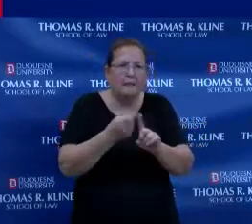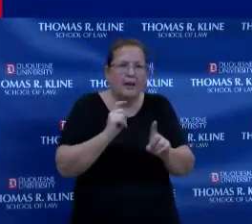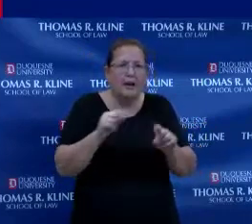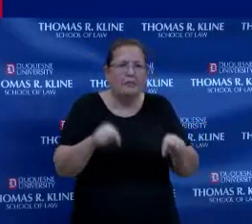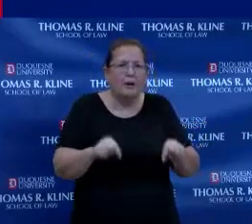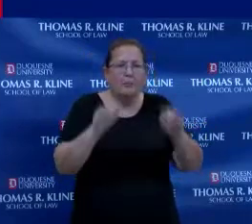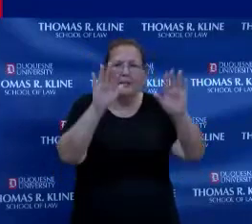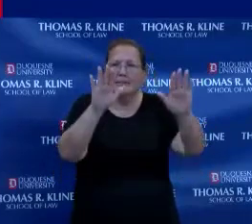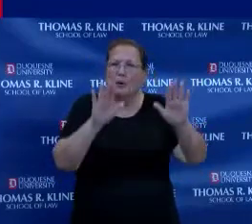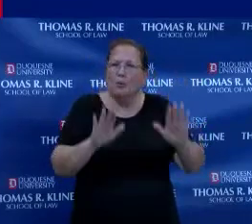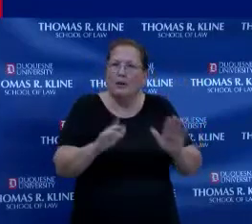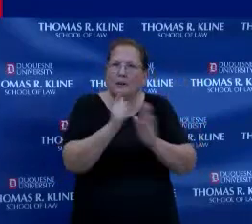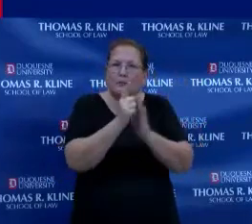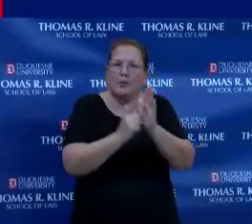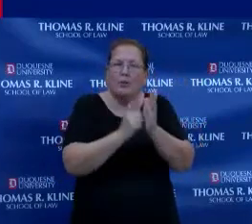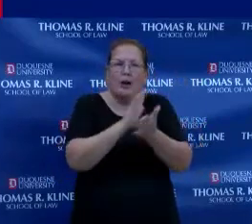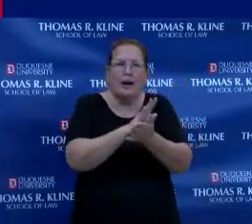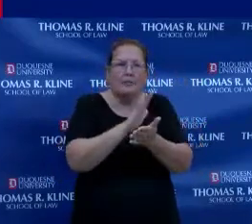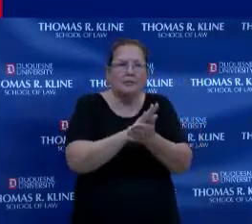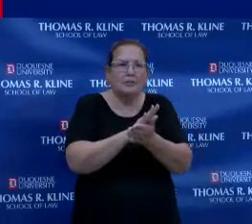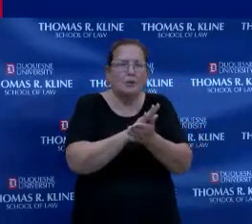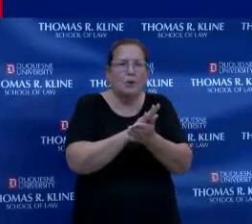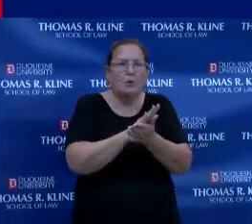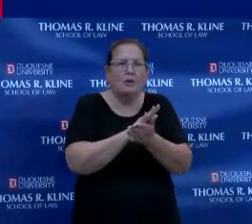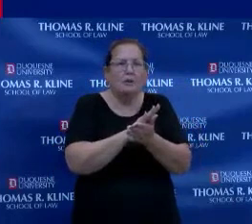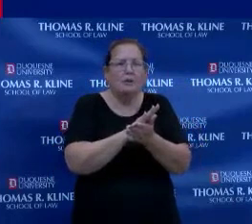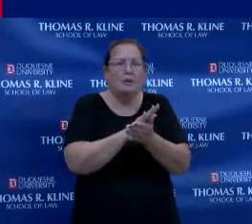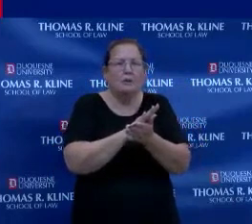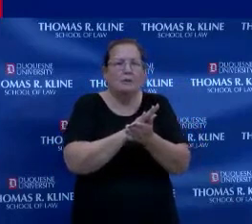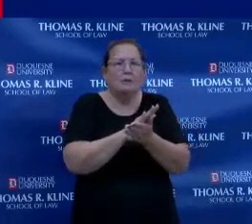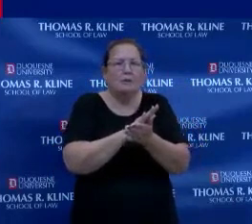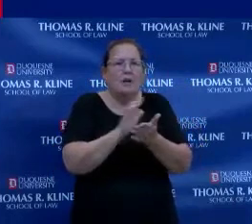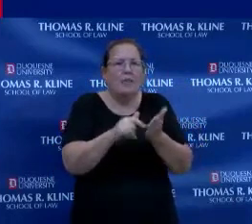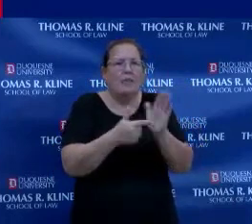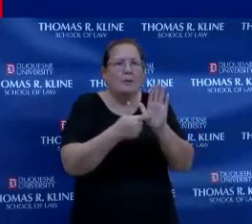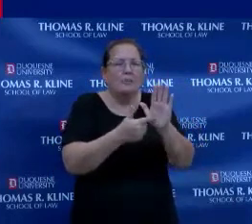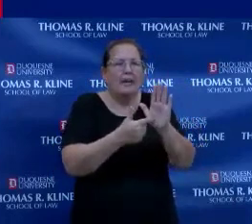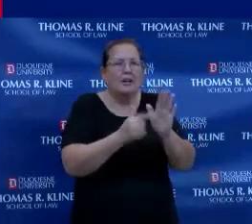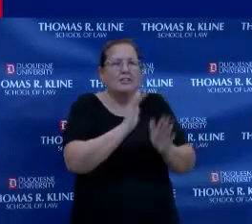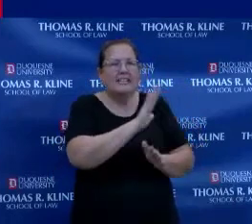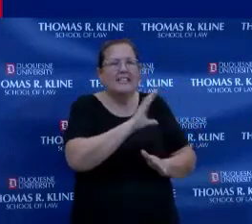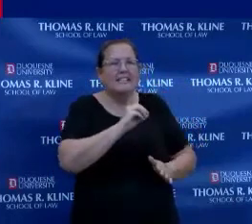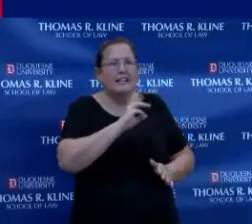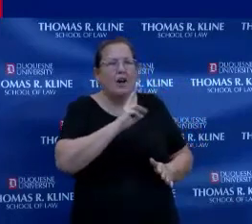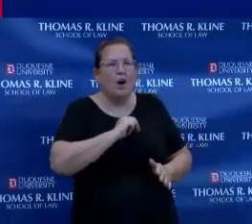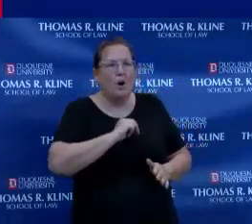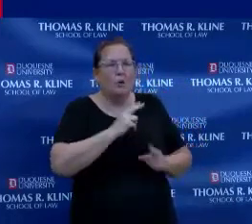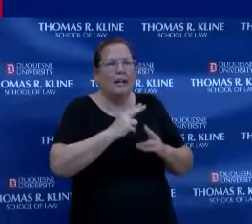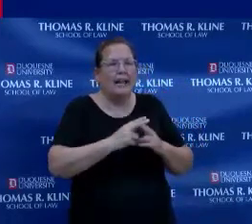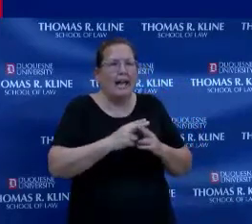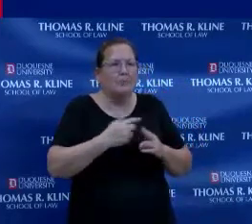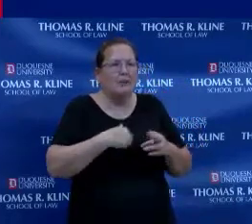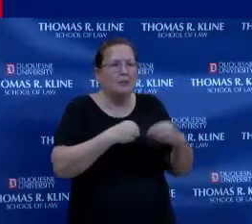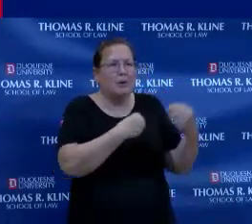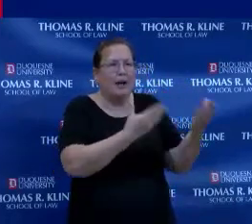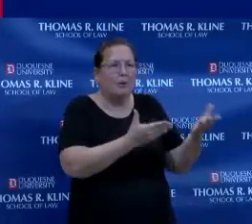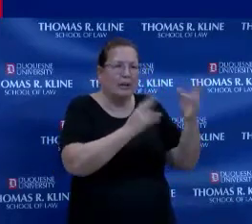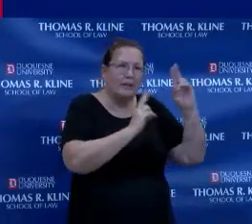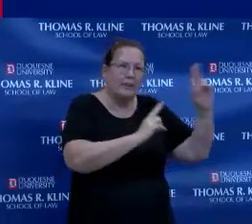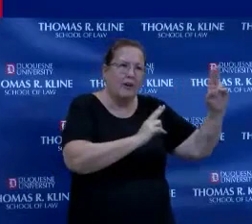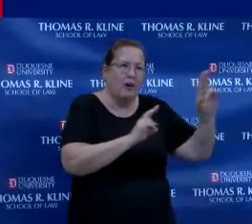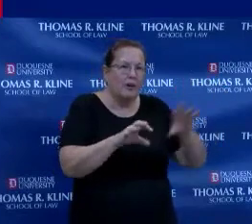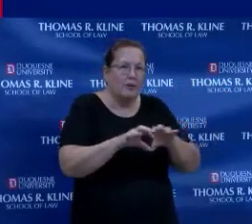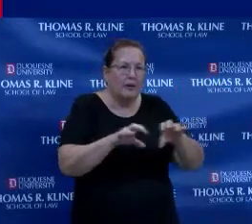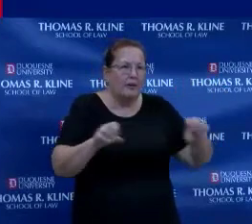illustrious law school that now proudly bears his name. So I am going to bestow the honorary